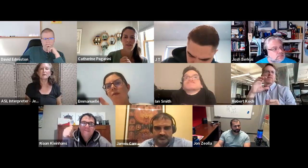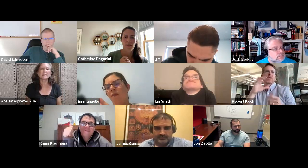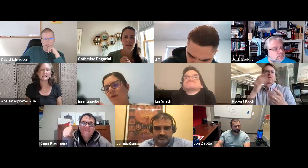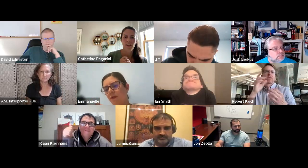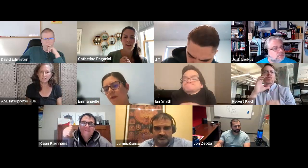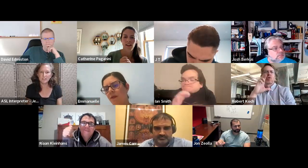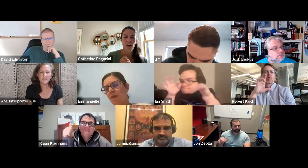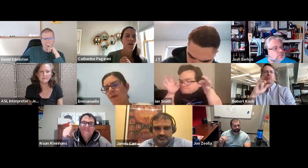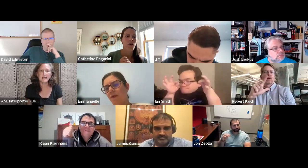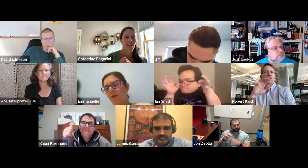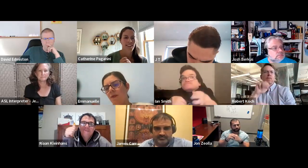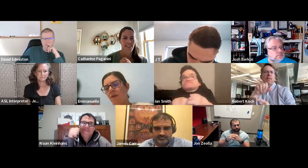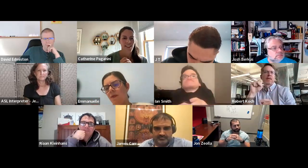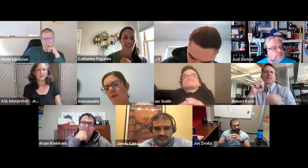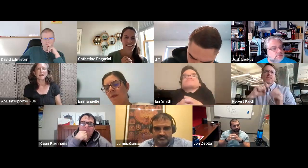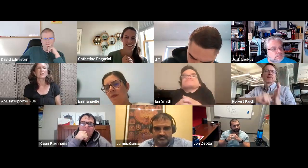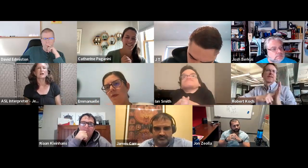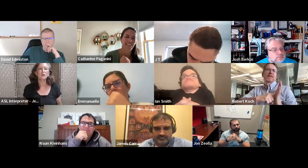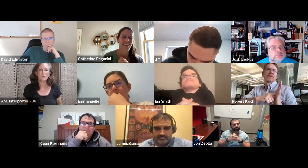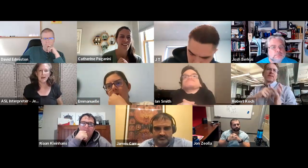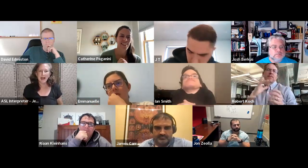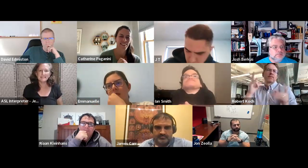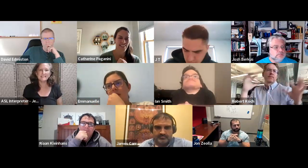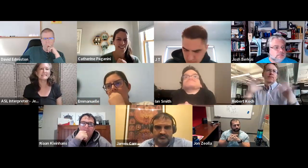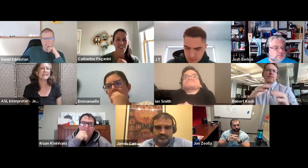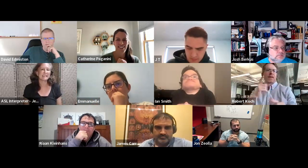I agree with Ian. Just thumbs up. Okay.